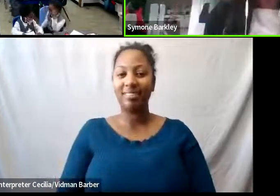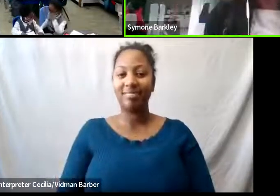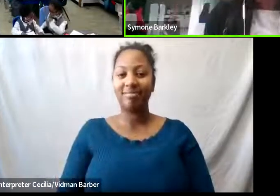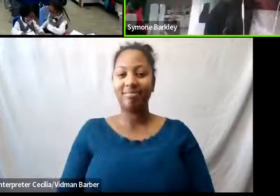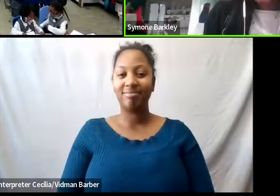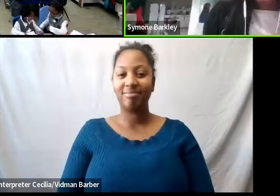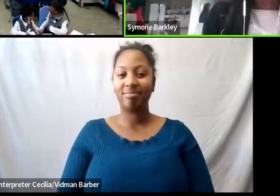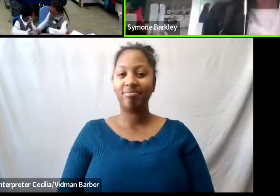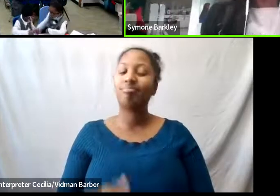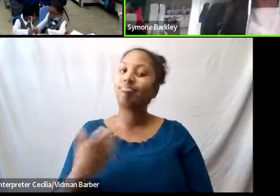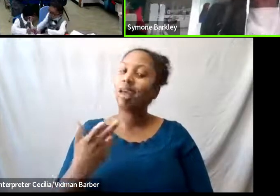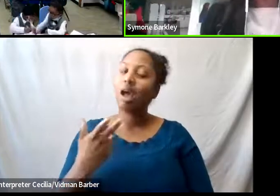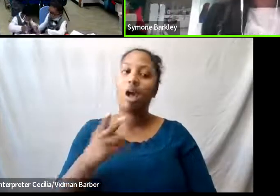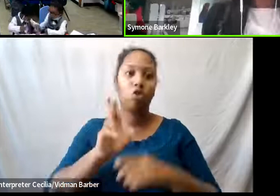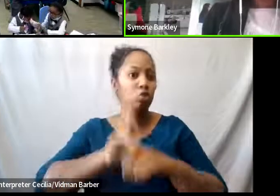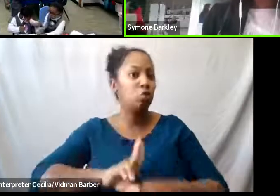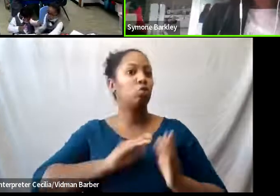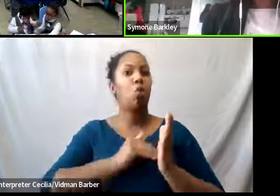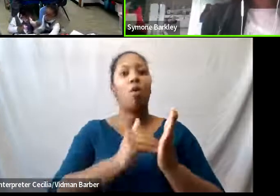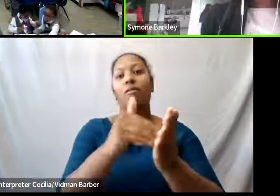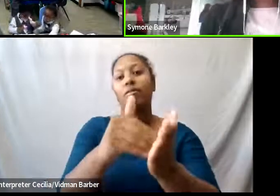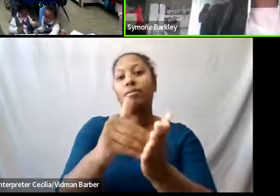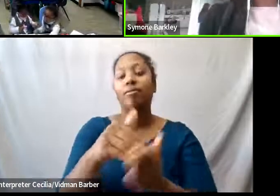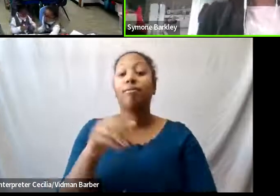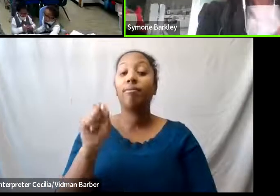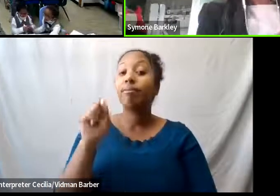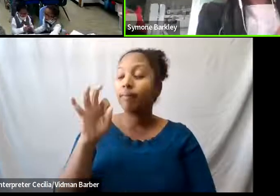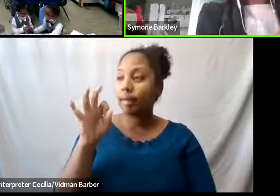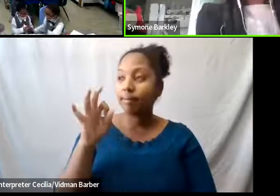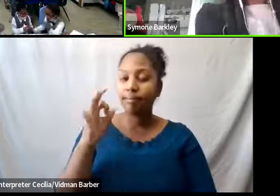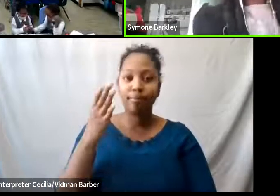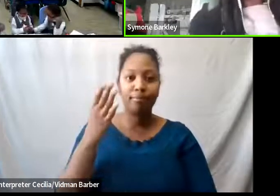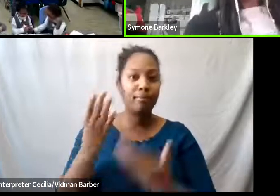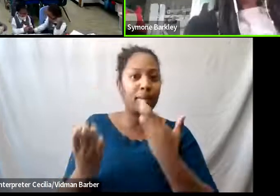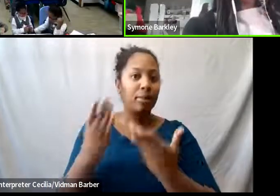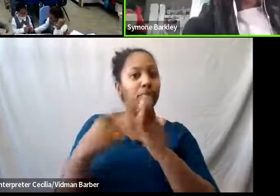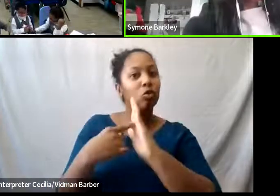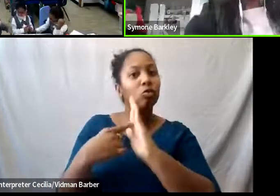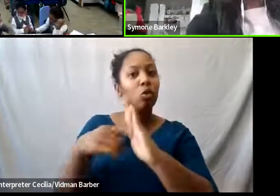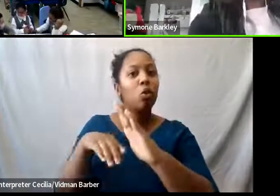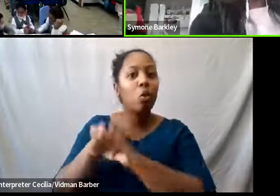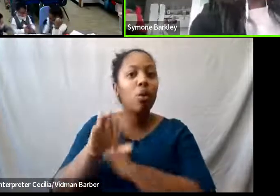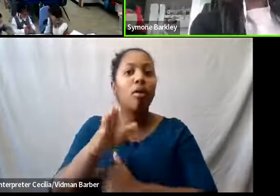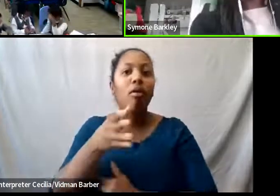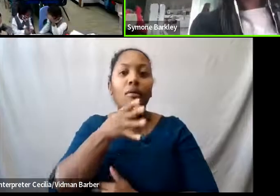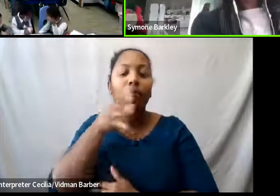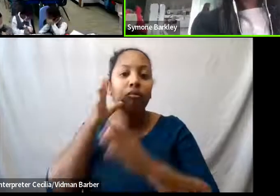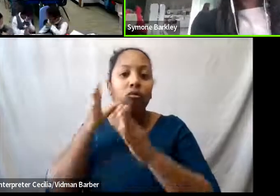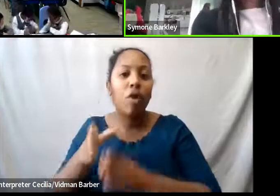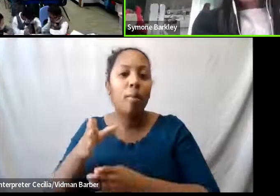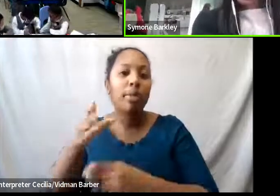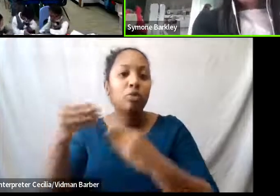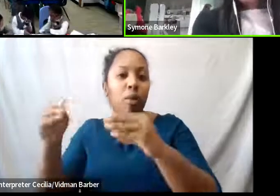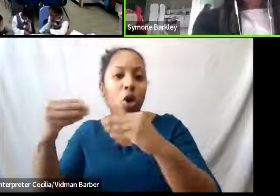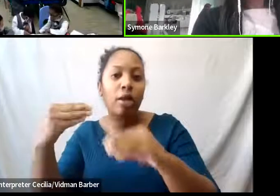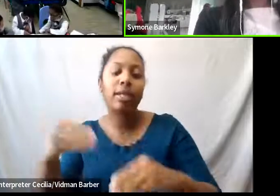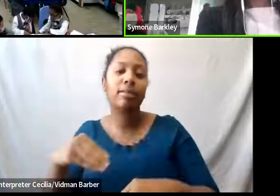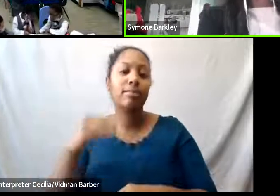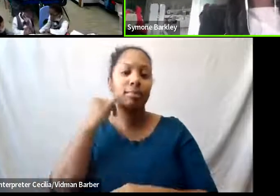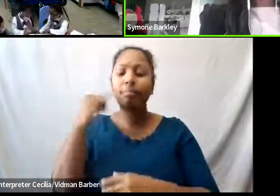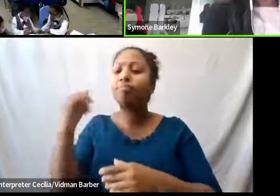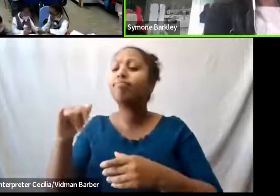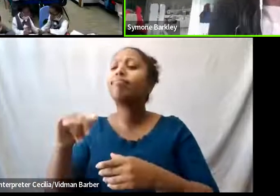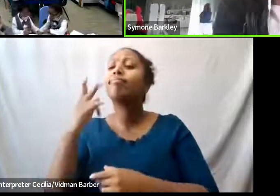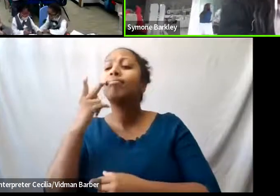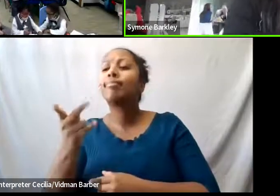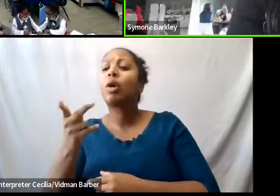And I use it all the time. When I go to the farmer's market, sometimes I'll put like my oranges or lemons or things that I get,